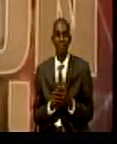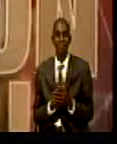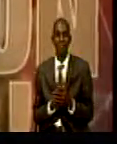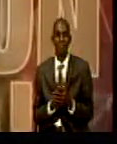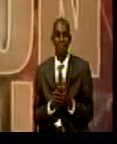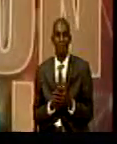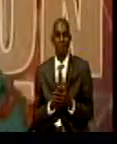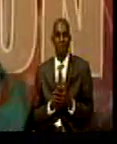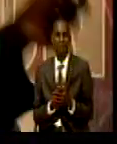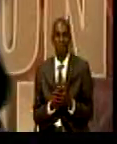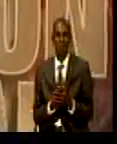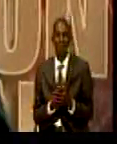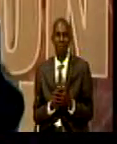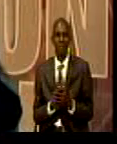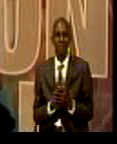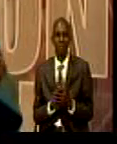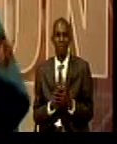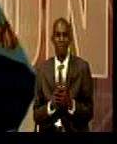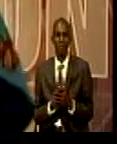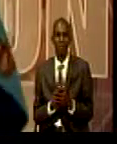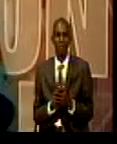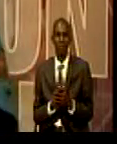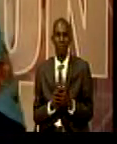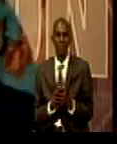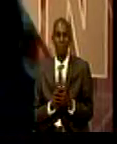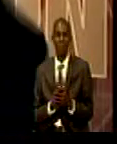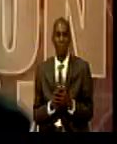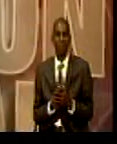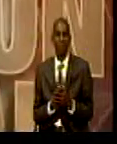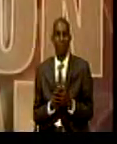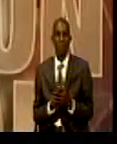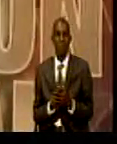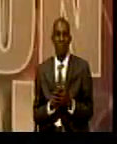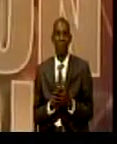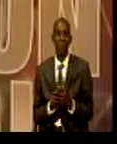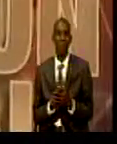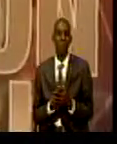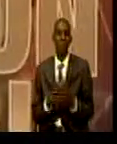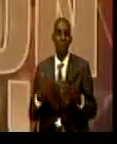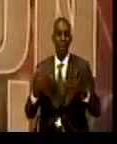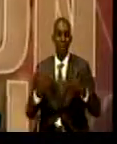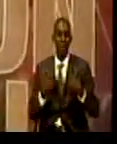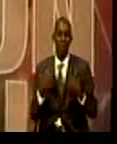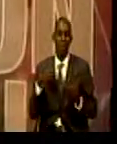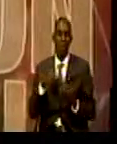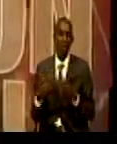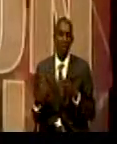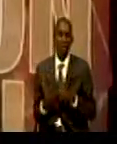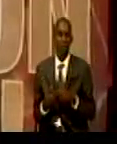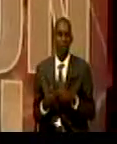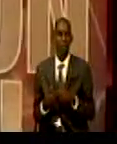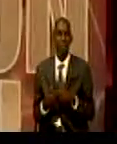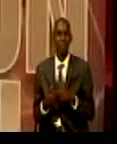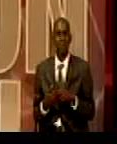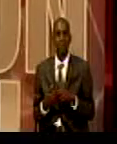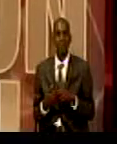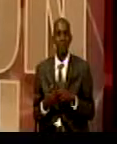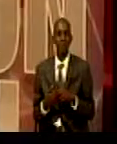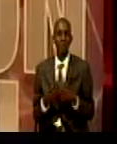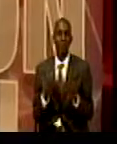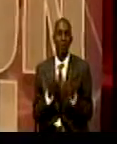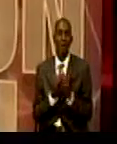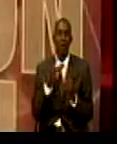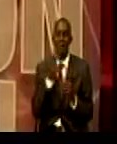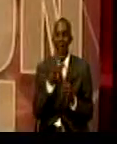Prevailing district. I have paining teeth 1 year. I cannot feed eat food with my